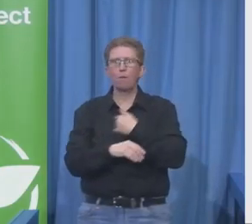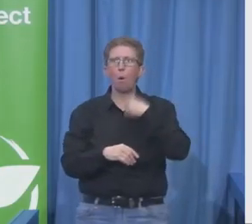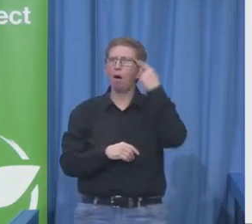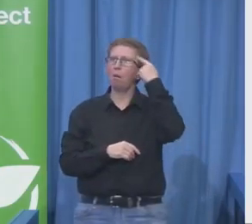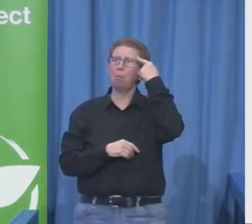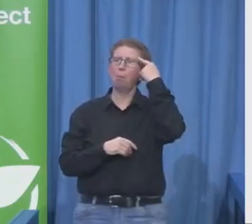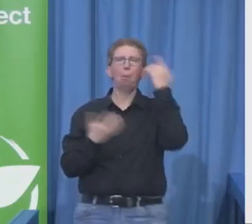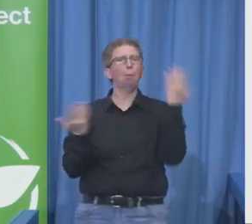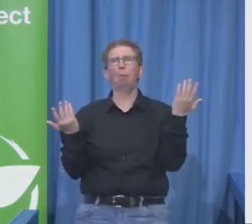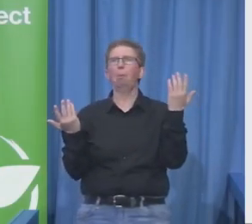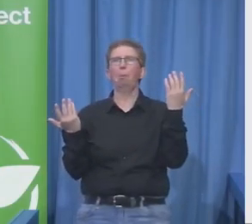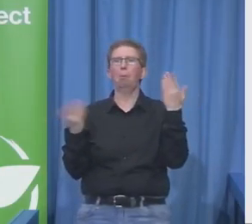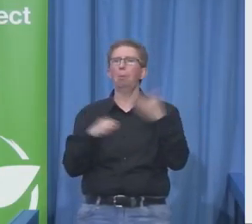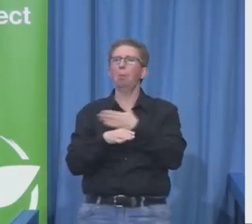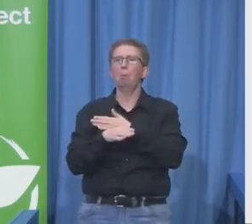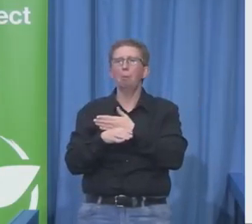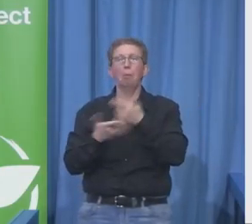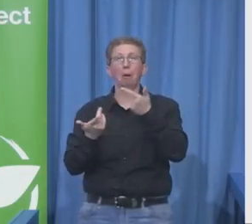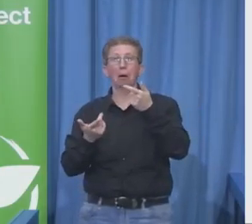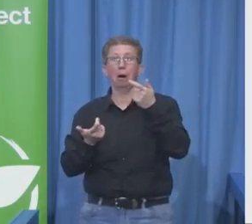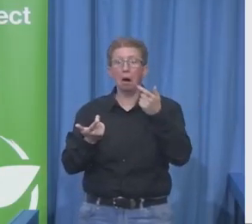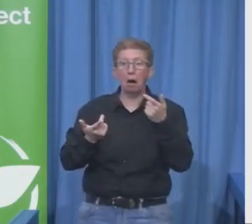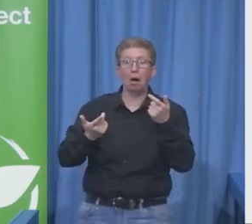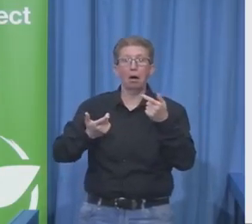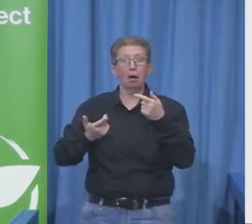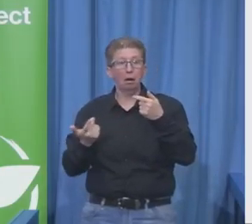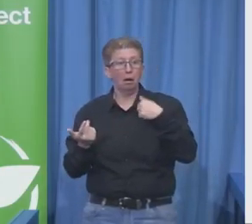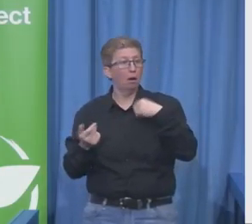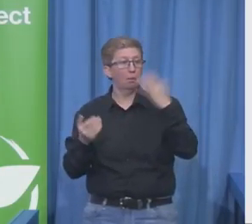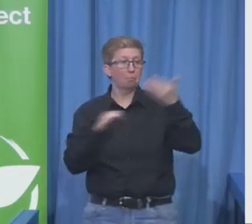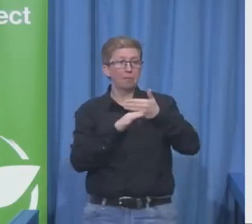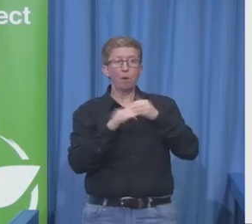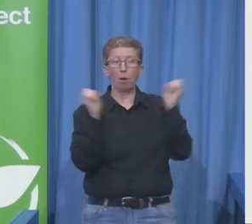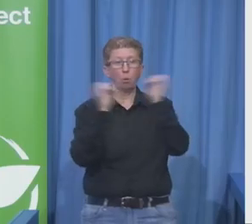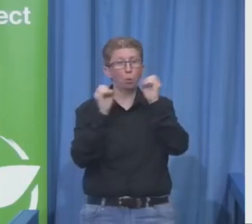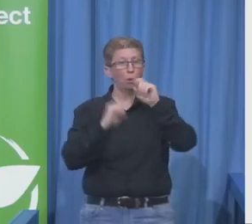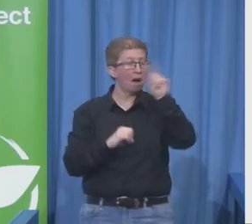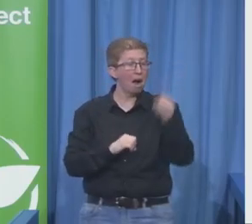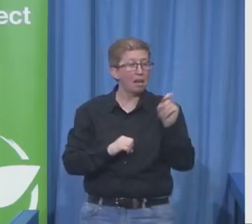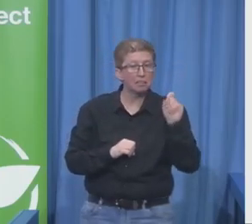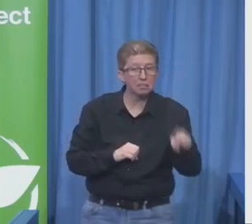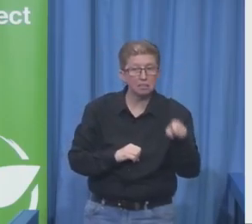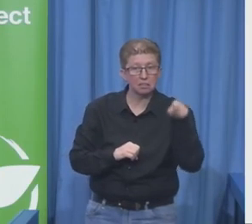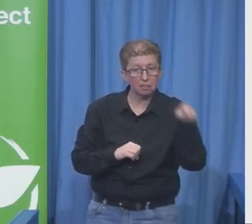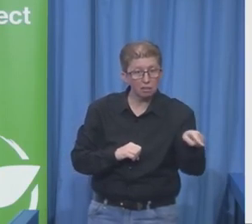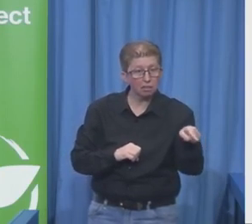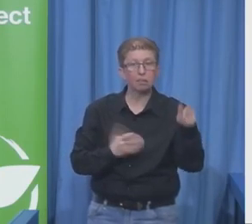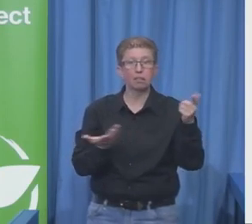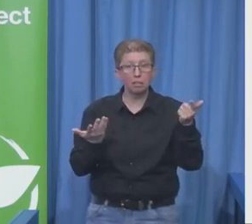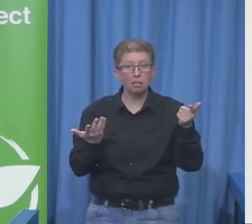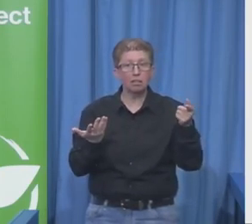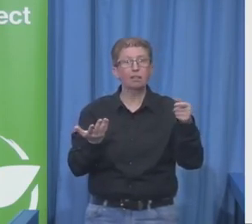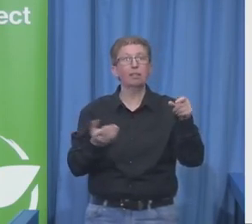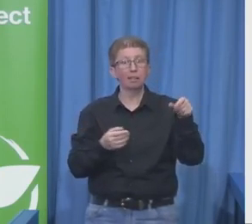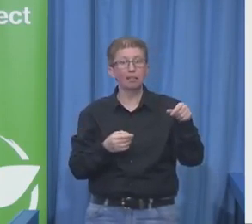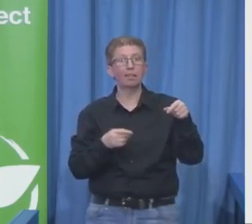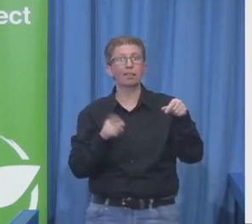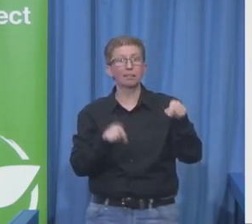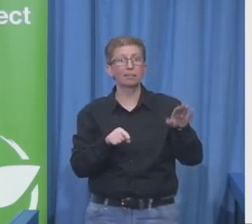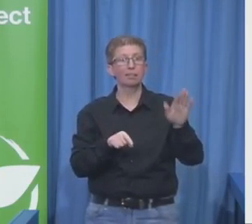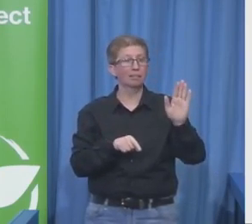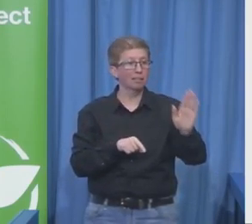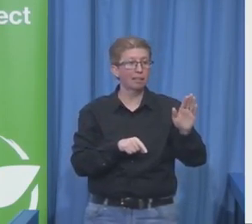didn't work so well. So I think having that perspective is really, really important. We can think that we have a process in place